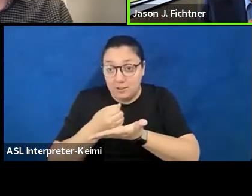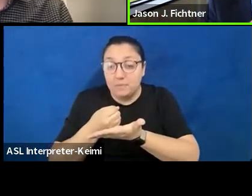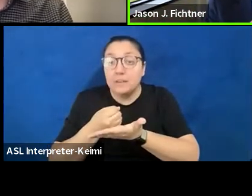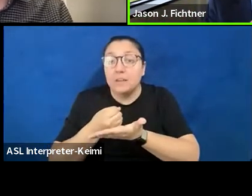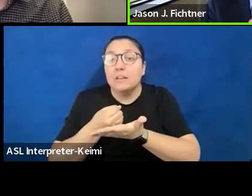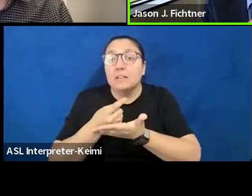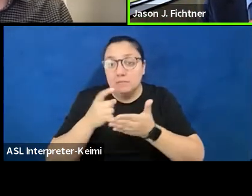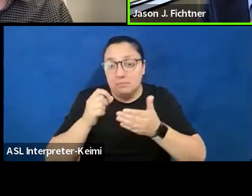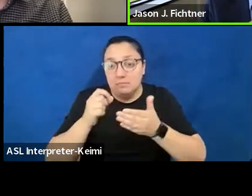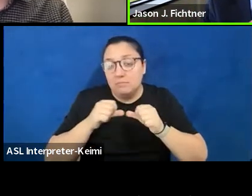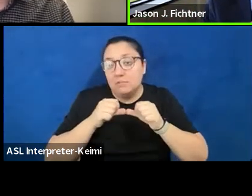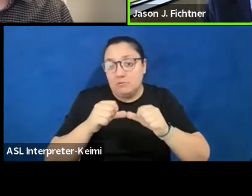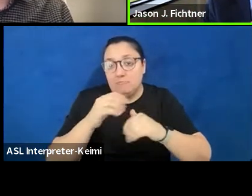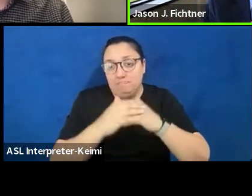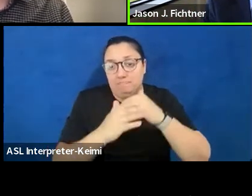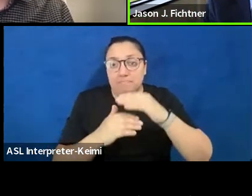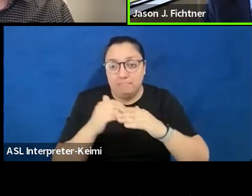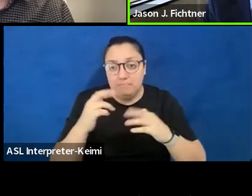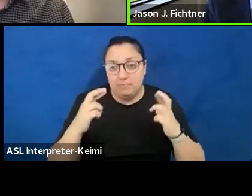retirement for the rest of your life.